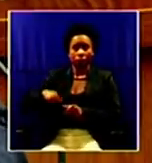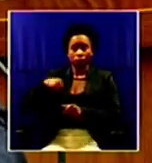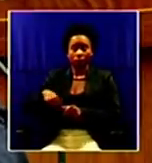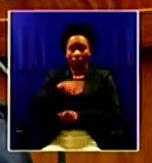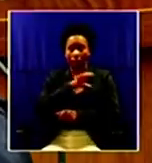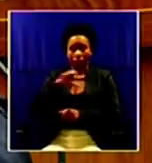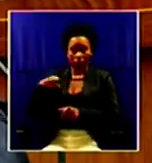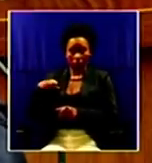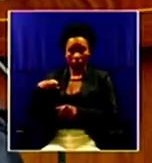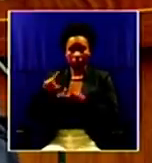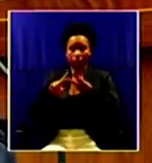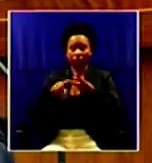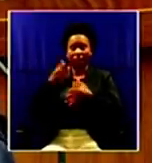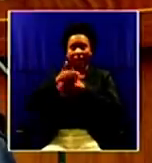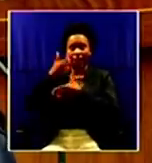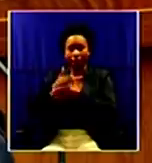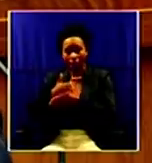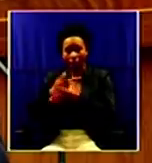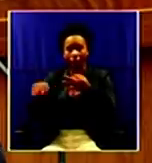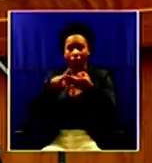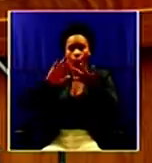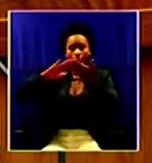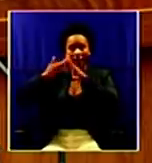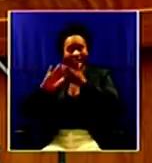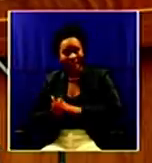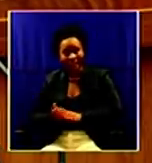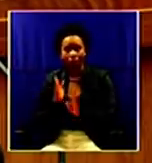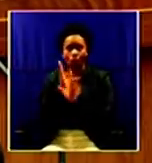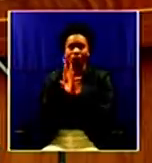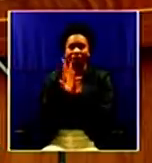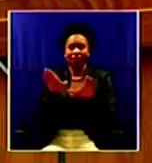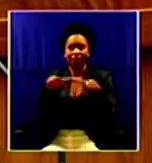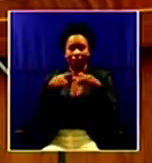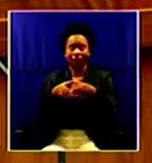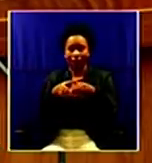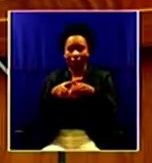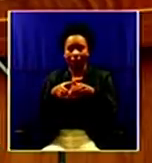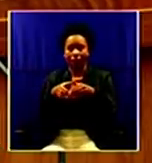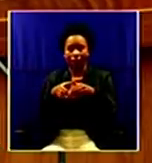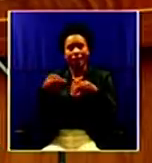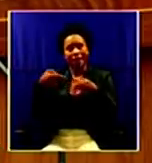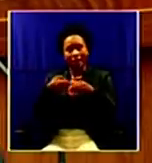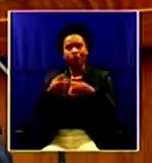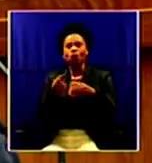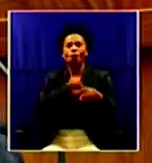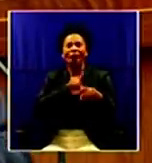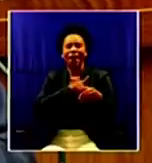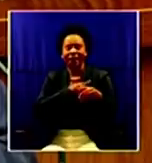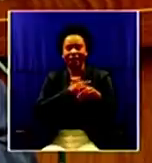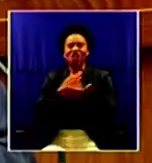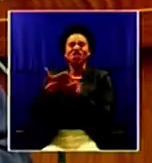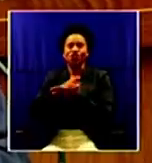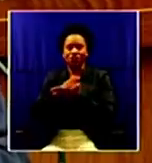labor, communities, and the private sector around the principles of shared risk and shared